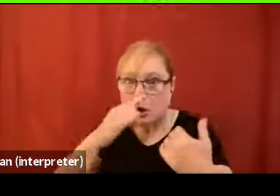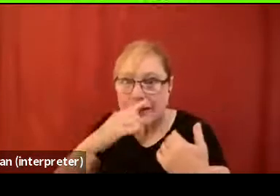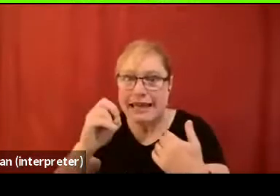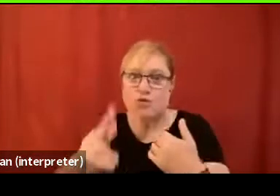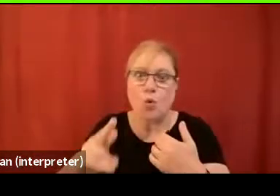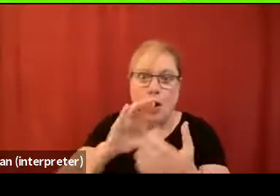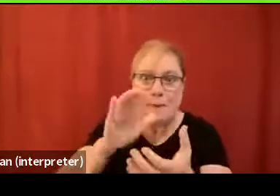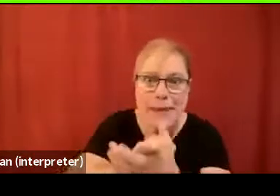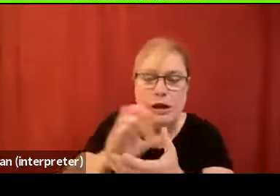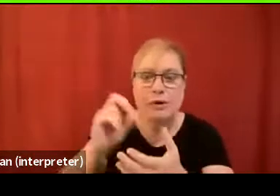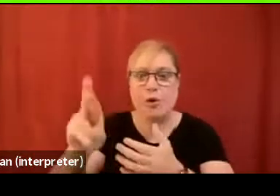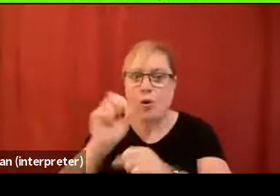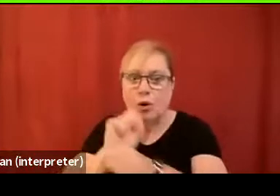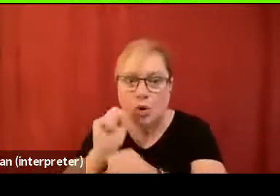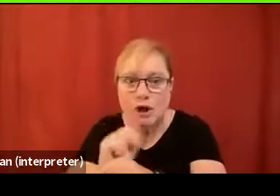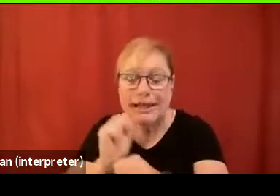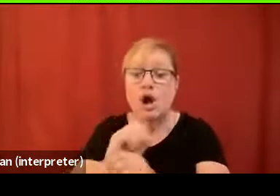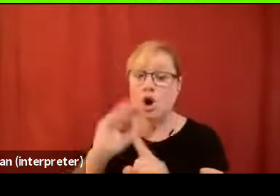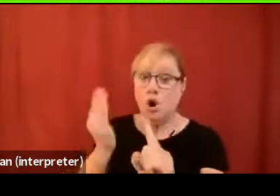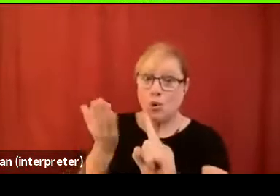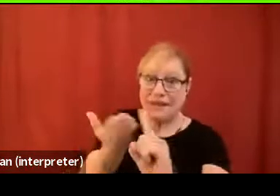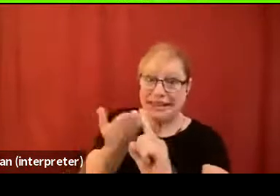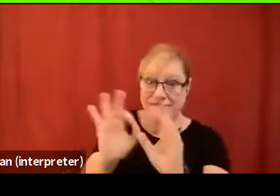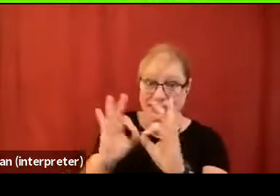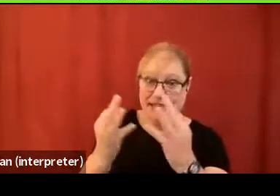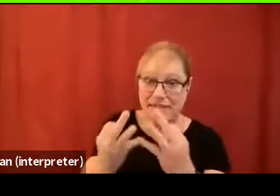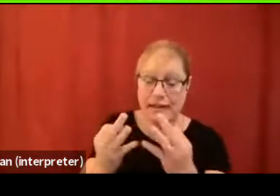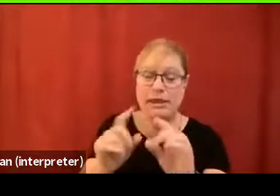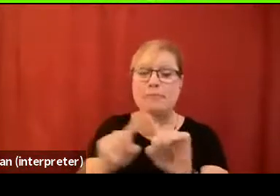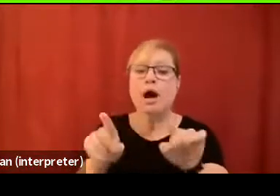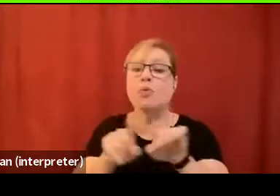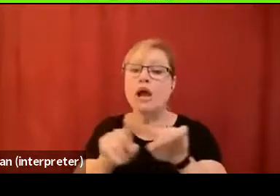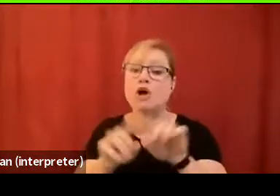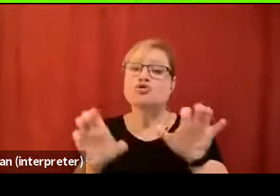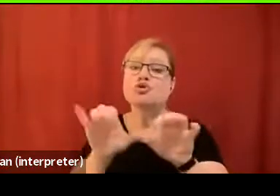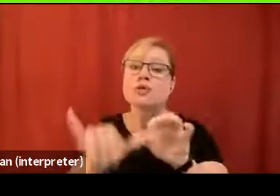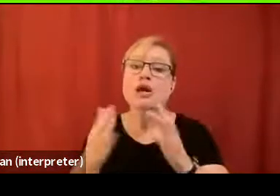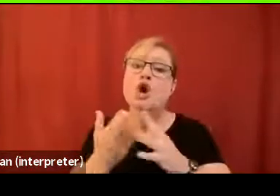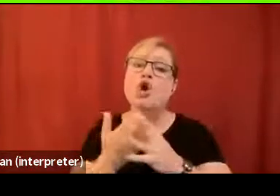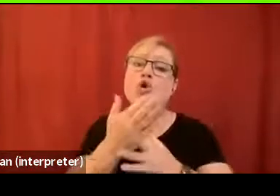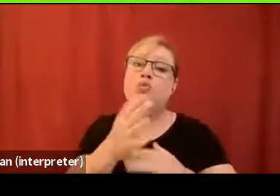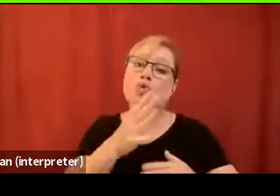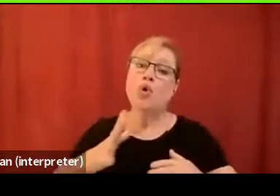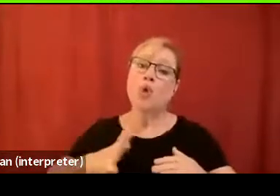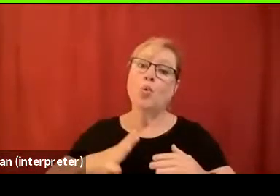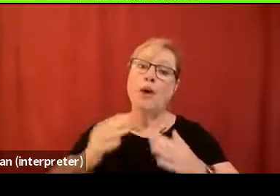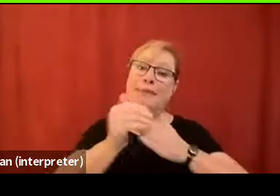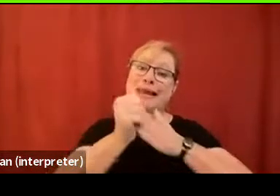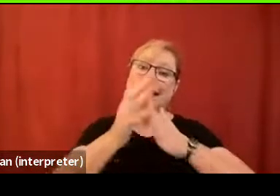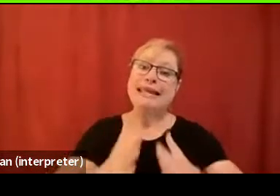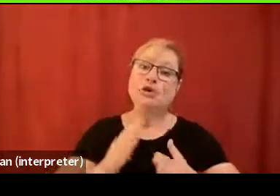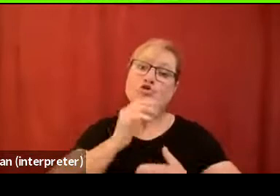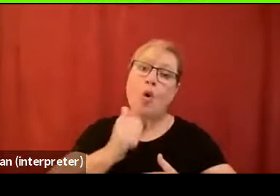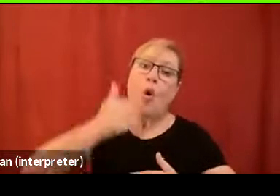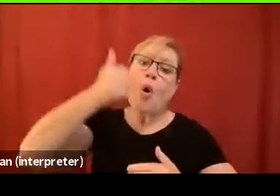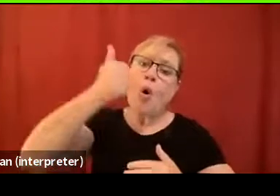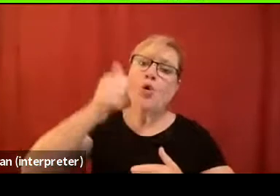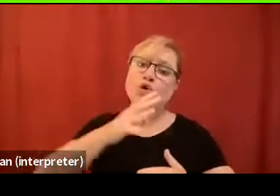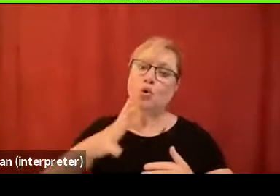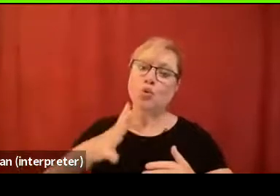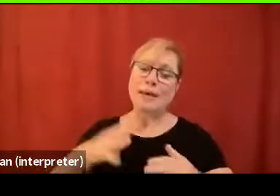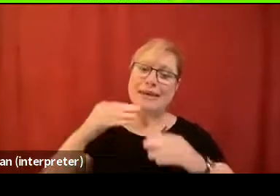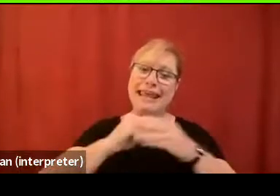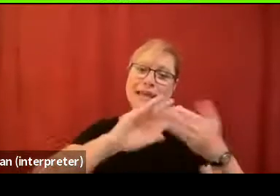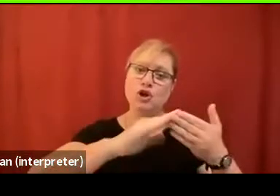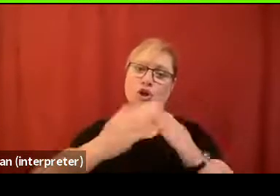We convince the family, but we also do that through women leaders, older women in the community who are seen as